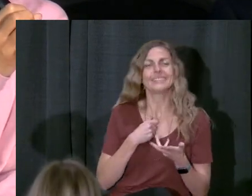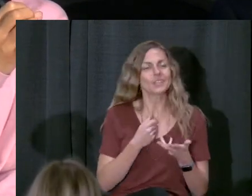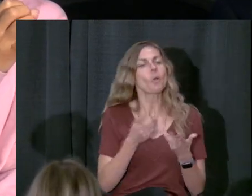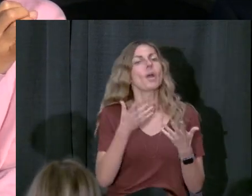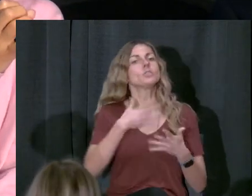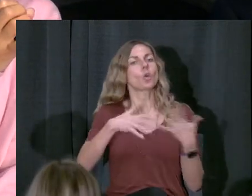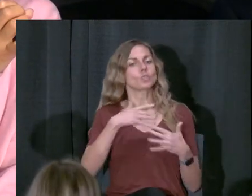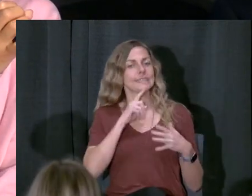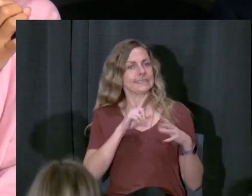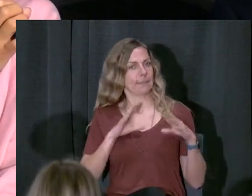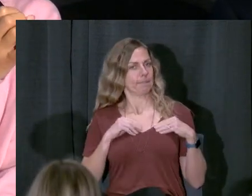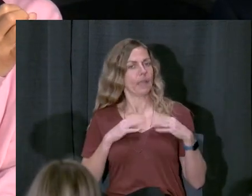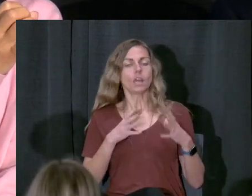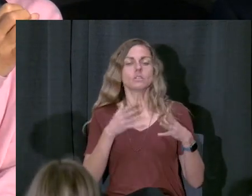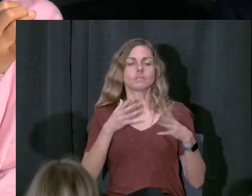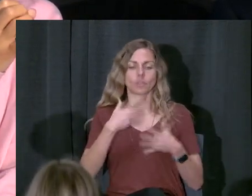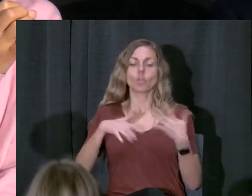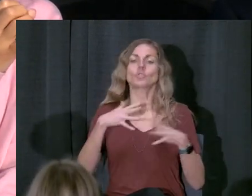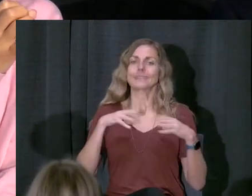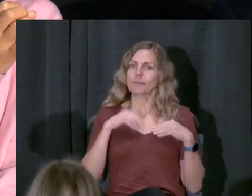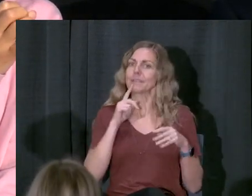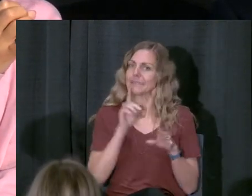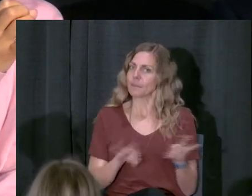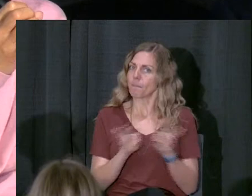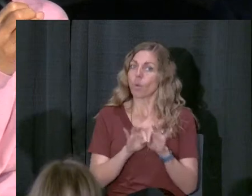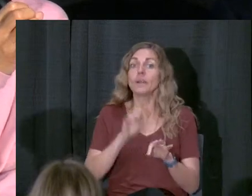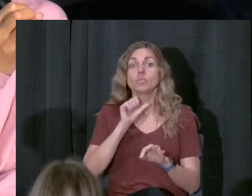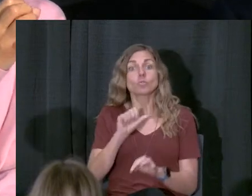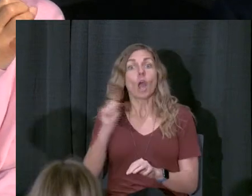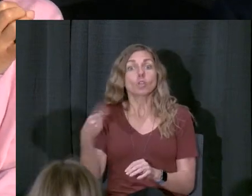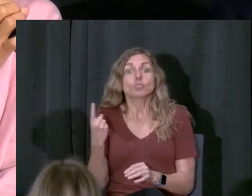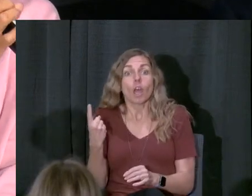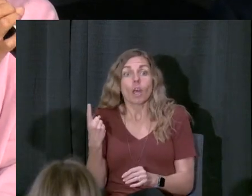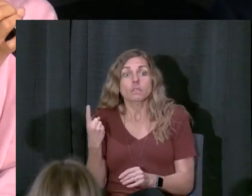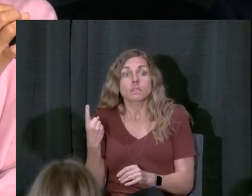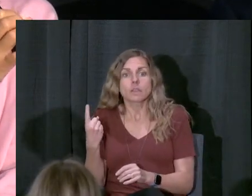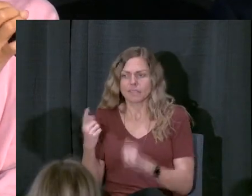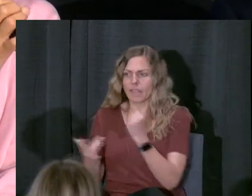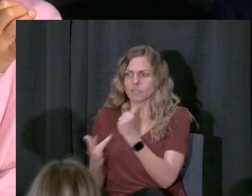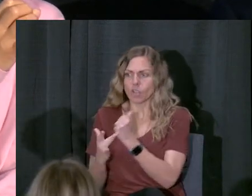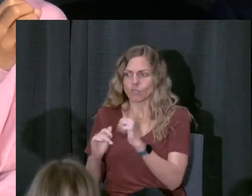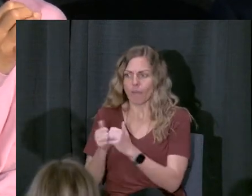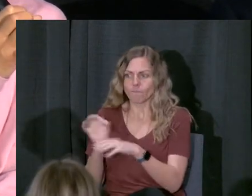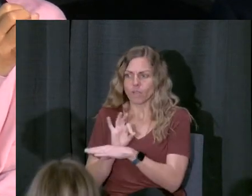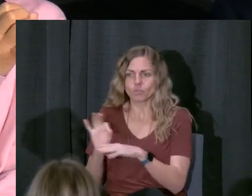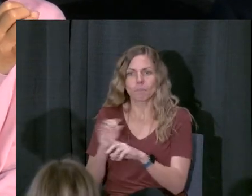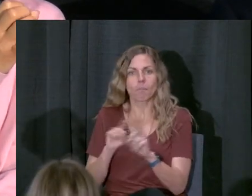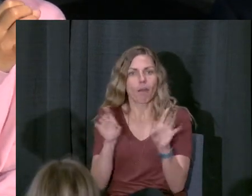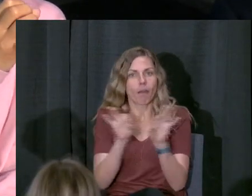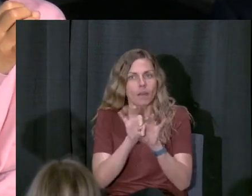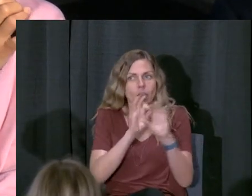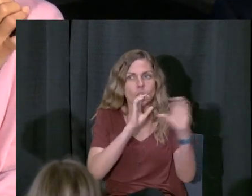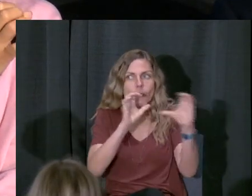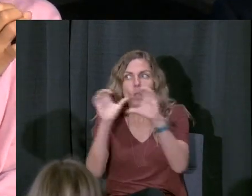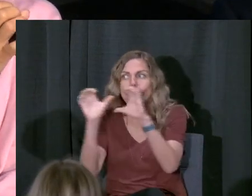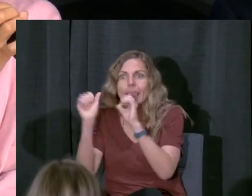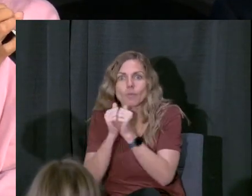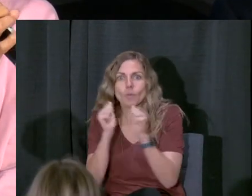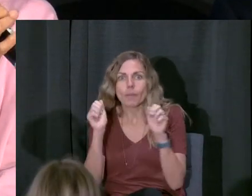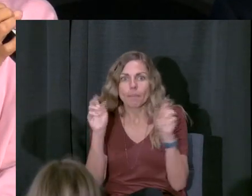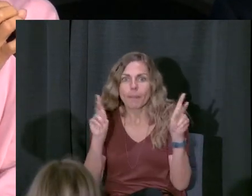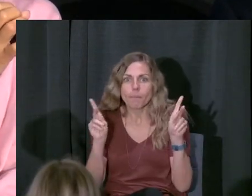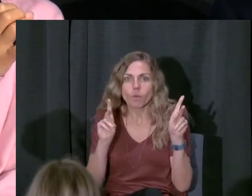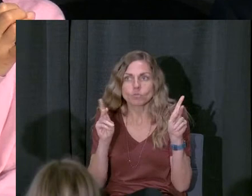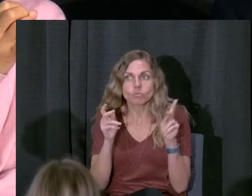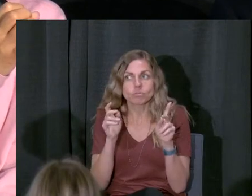So not just solving the technology, but also we have to always communicate with people to get the societal